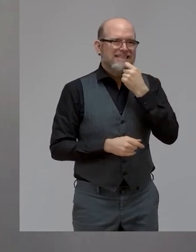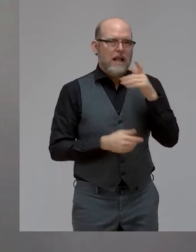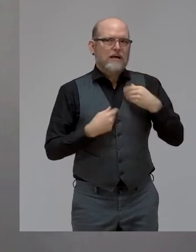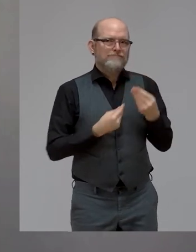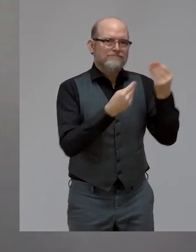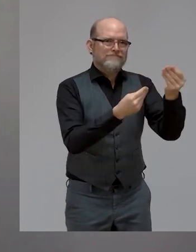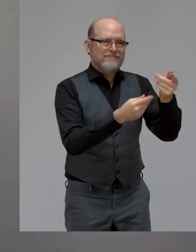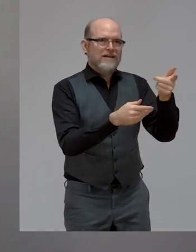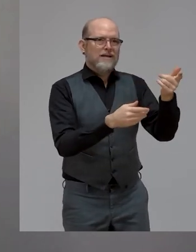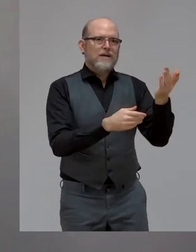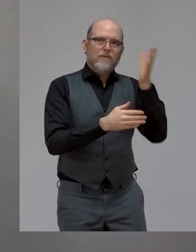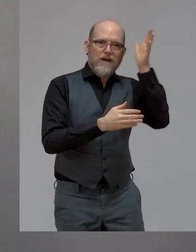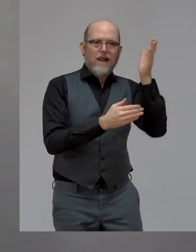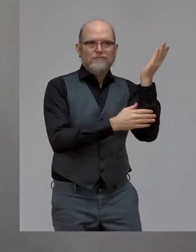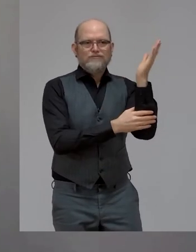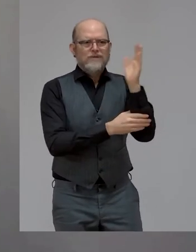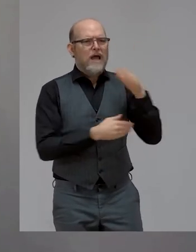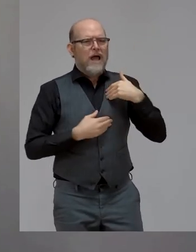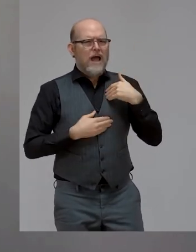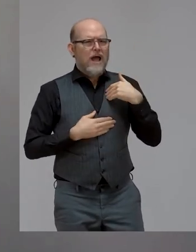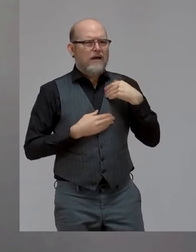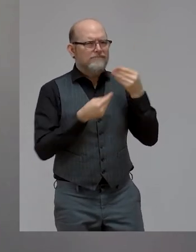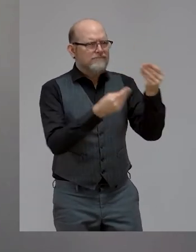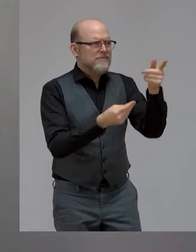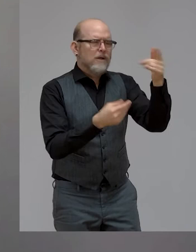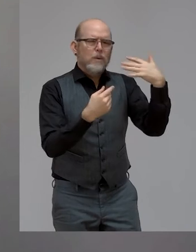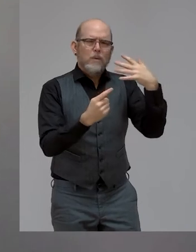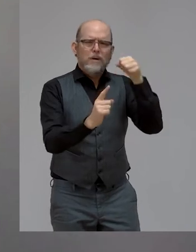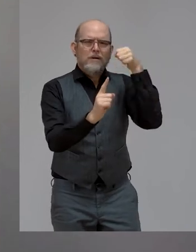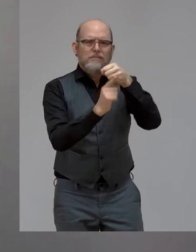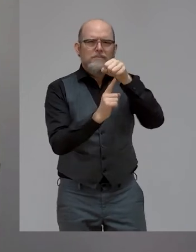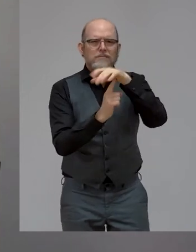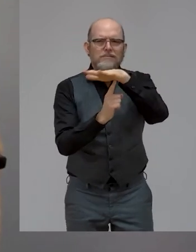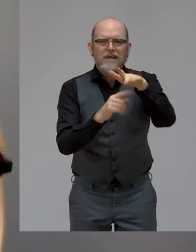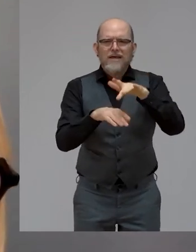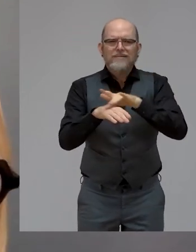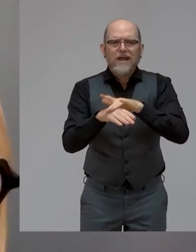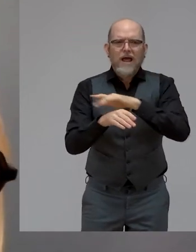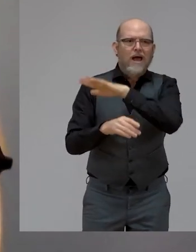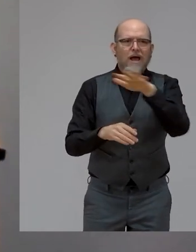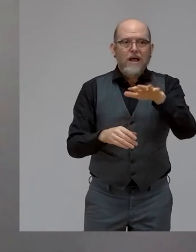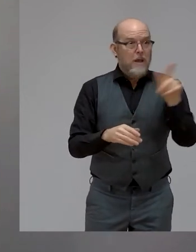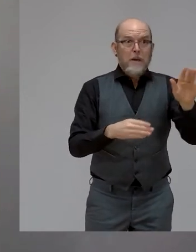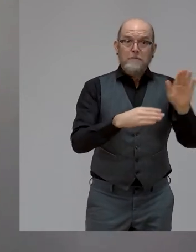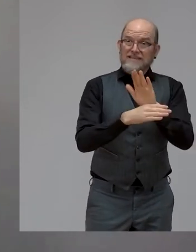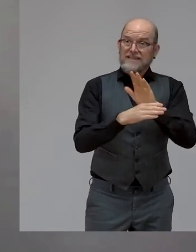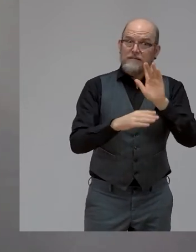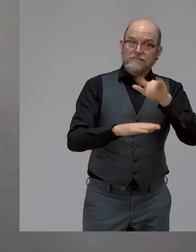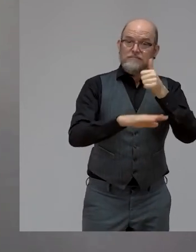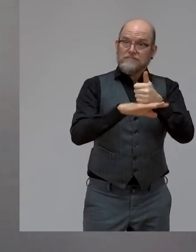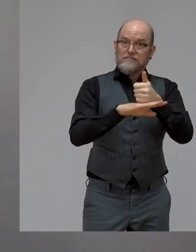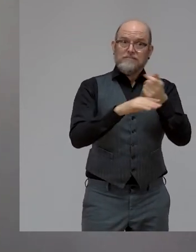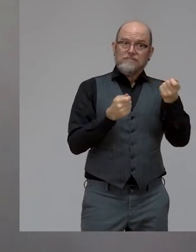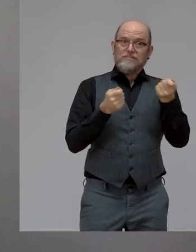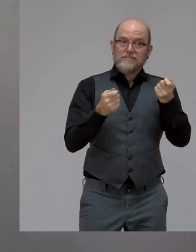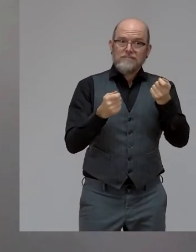ability to influence this change came from his success as a business leader and a business person. We truly believe